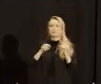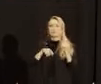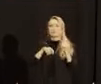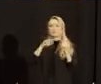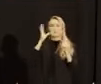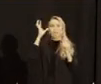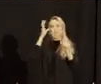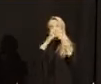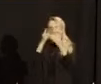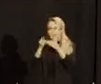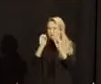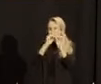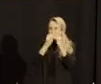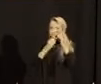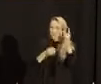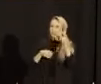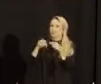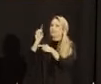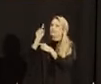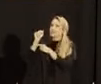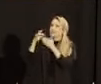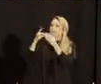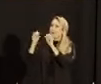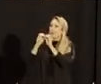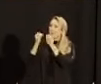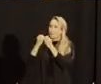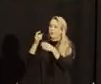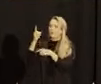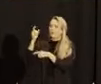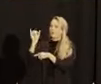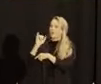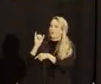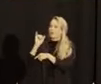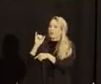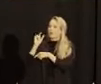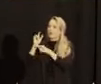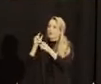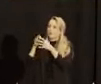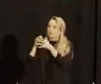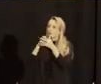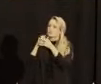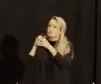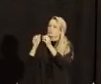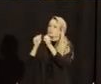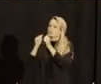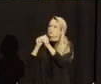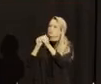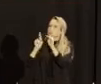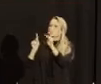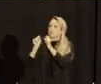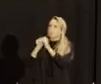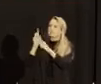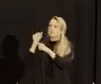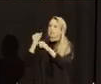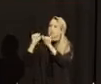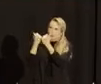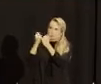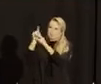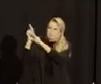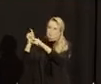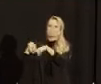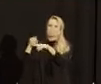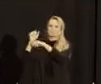American Association of People with Disabilities. And also, as Rebecca mentioned, the disability rights movement